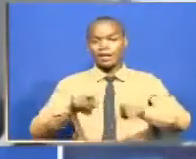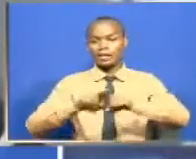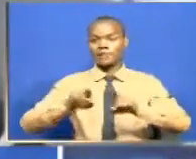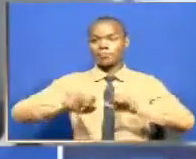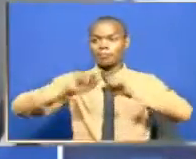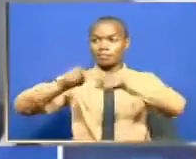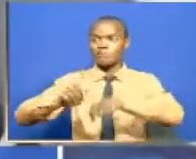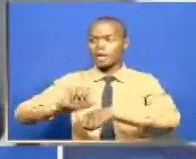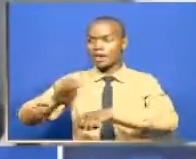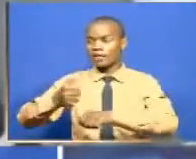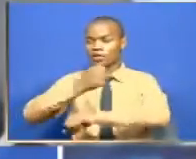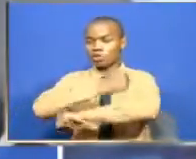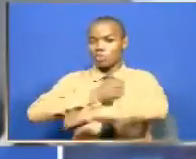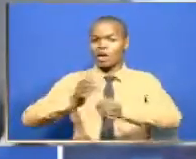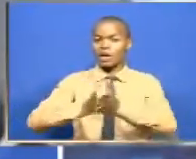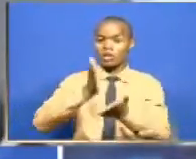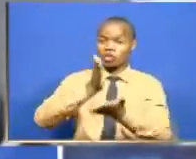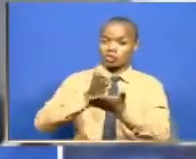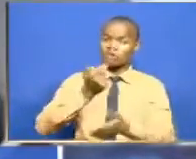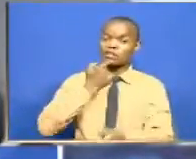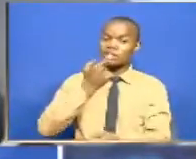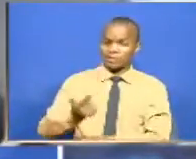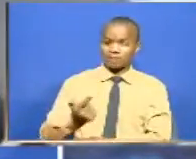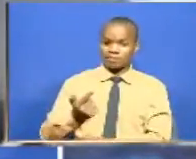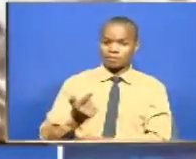school, they confirm, yes, the child was